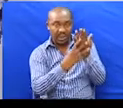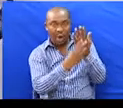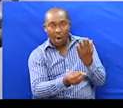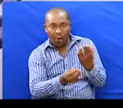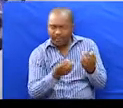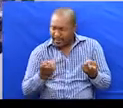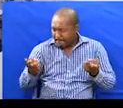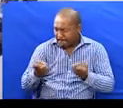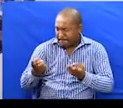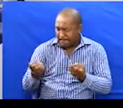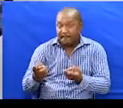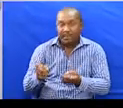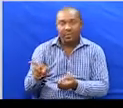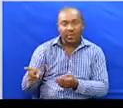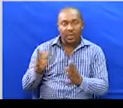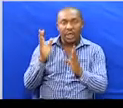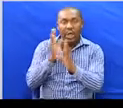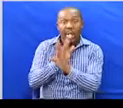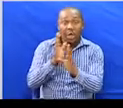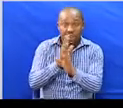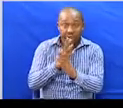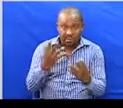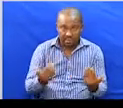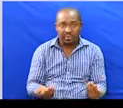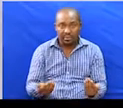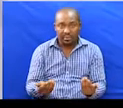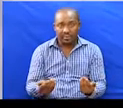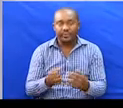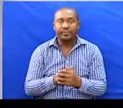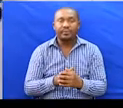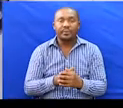condition. It is a condition